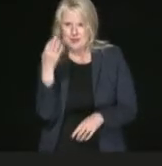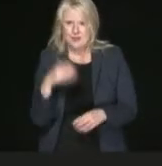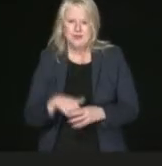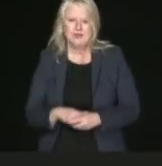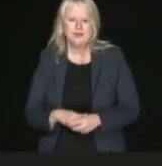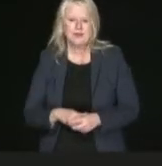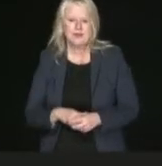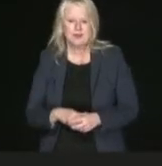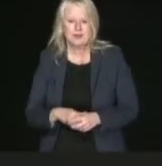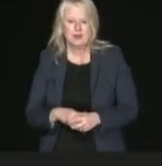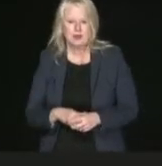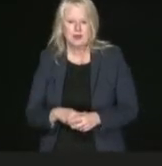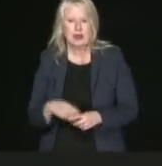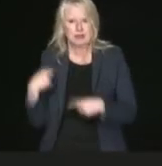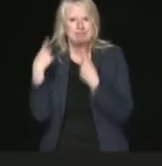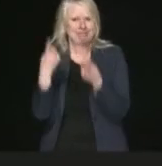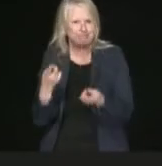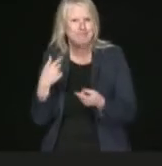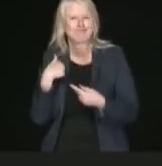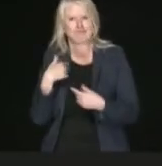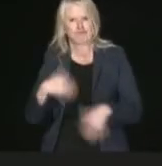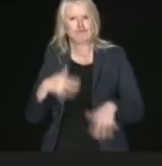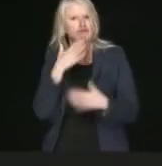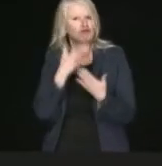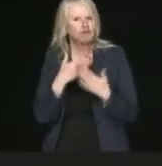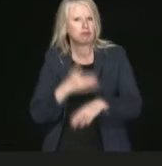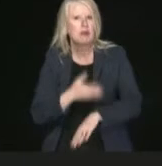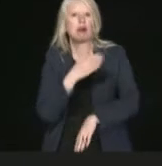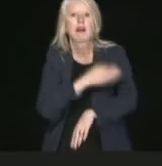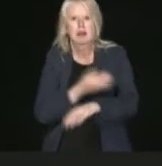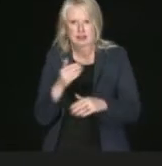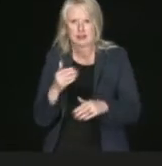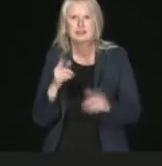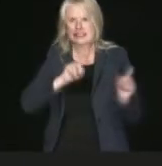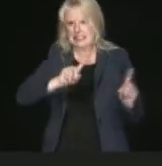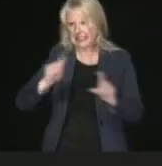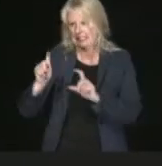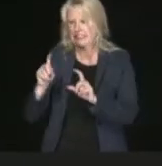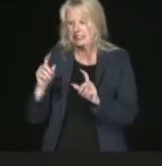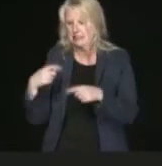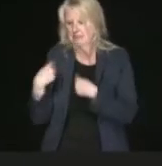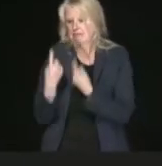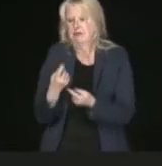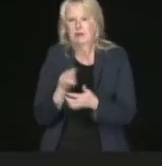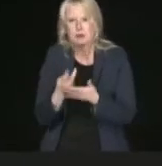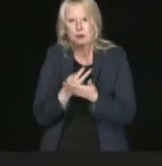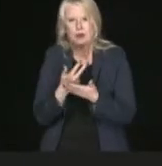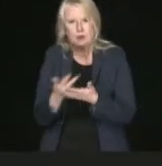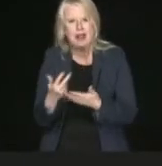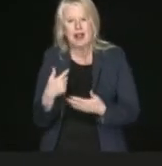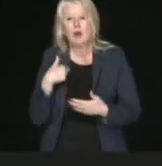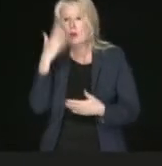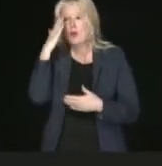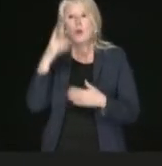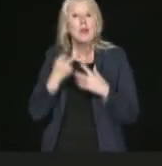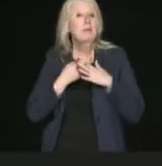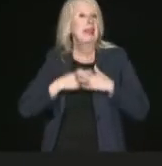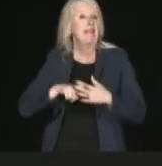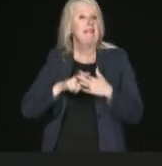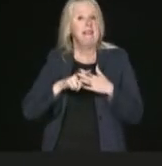progrès en matière de made a huge amount dépistage au of cours progress des in dernières terms of semaines. testing On over the savait last dès few le weeks, début que and we knew right from the